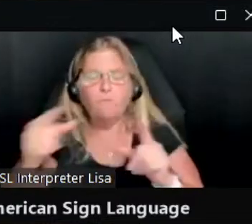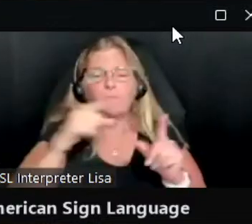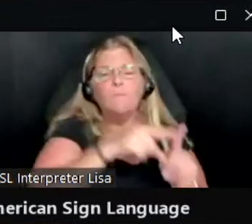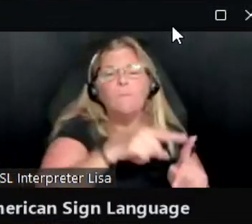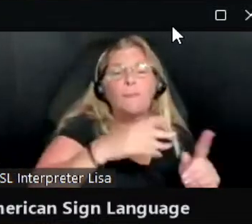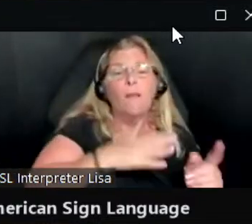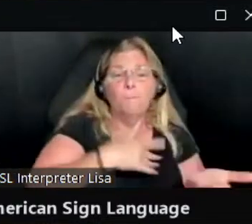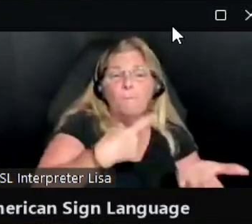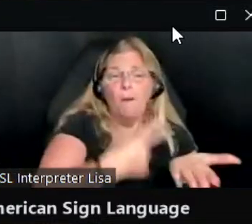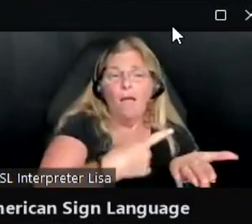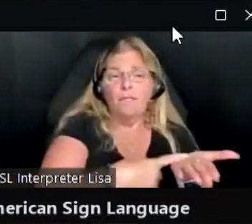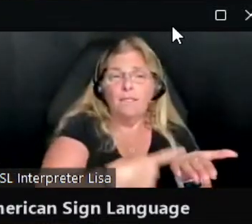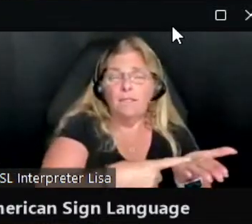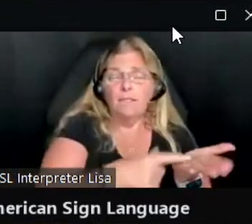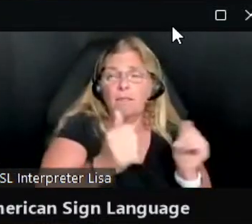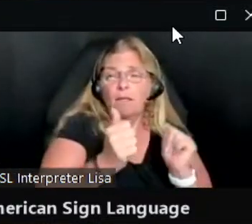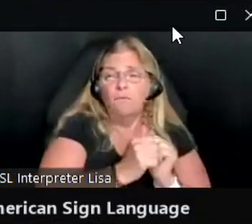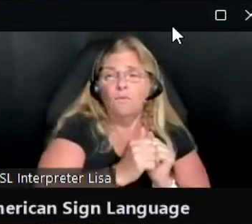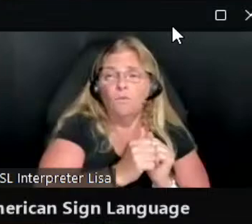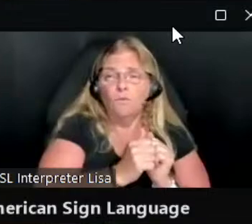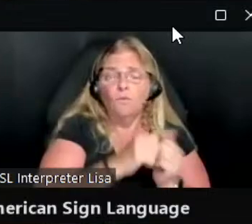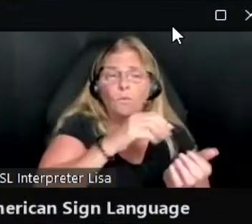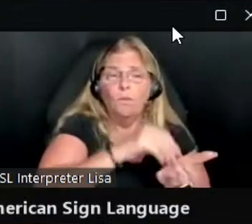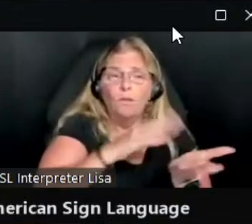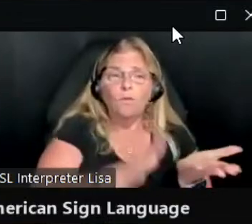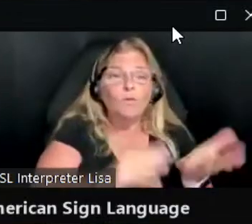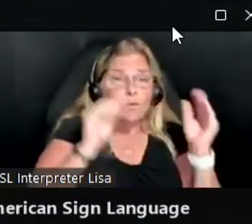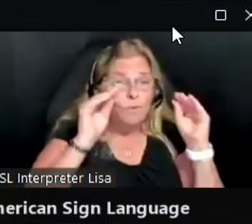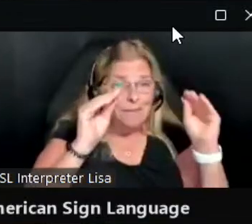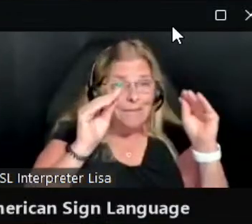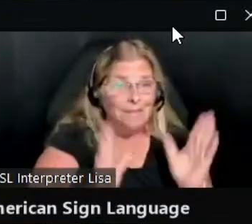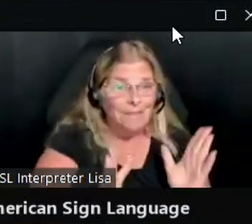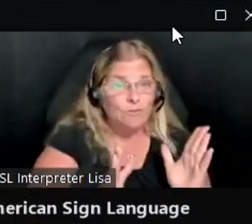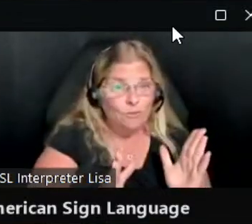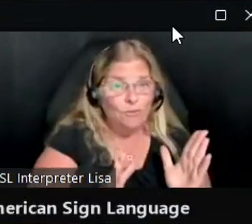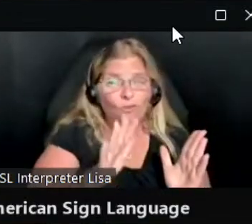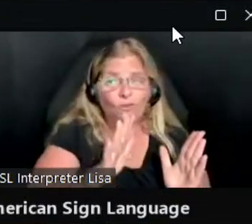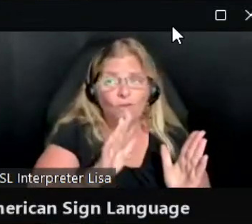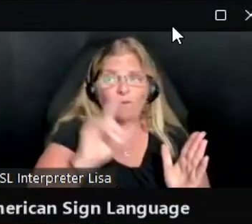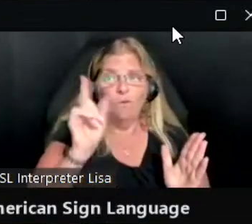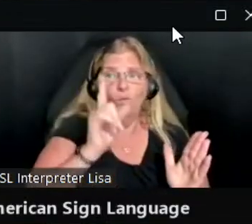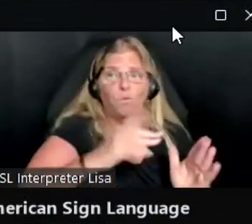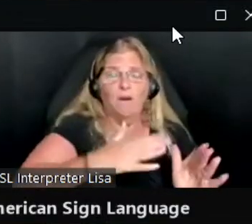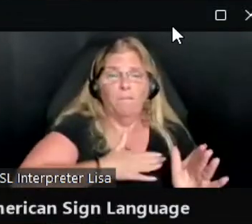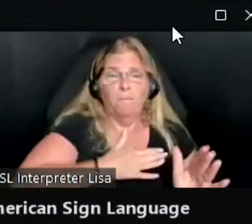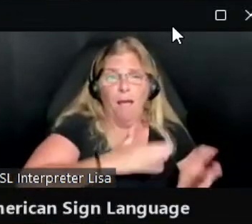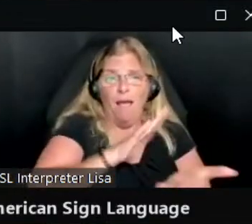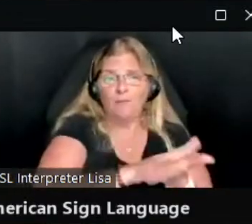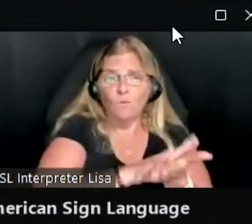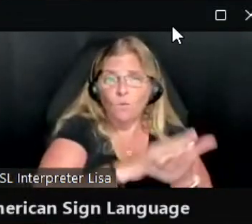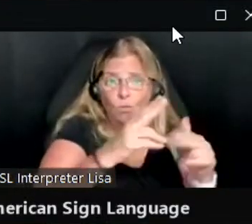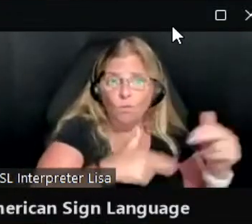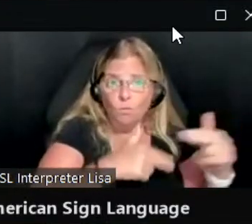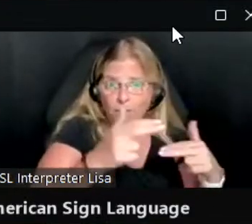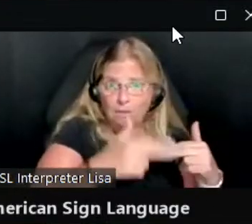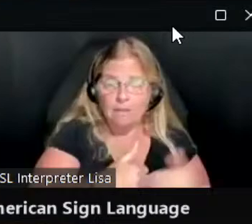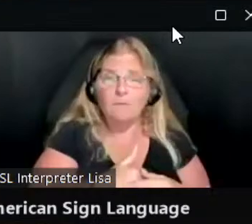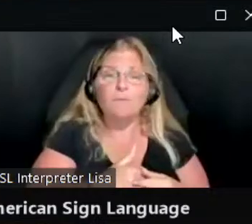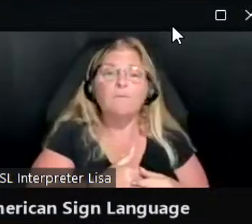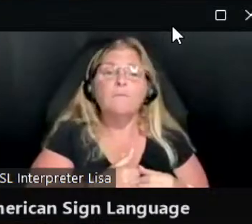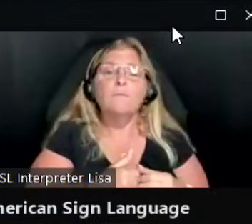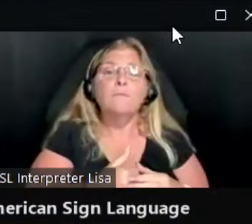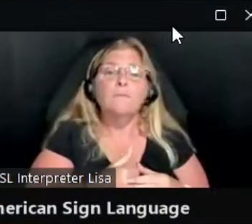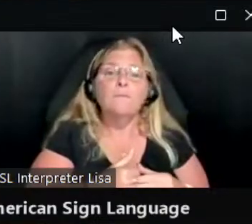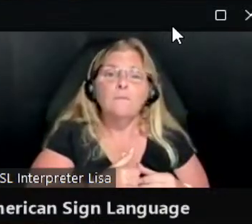with student teachers in the school building that I spend the most time in, I feel like